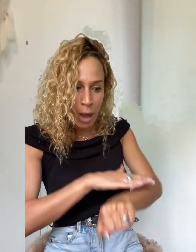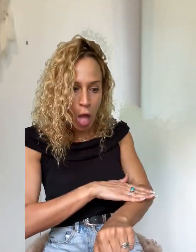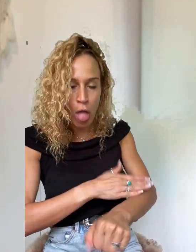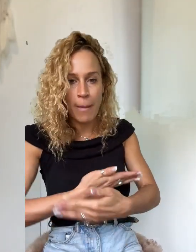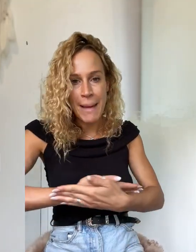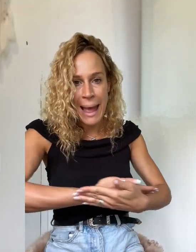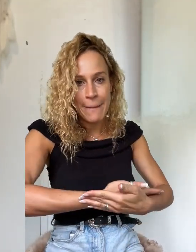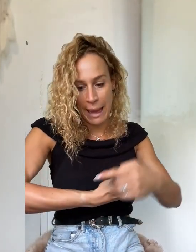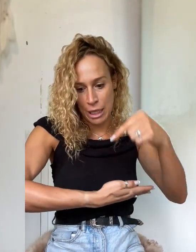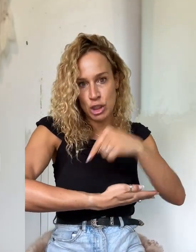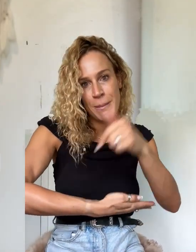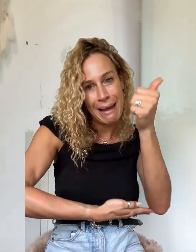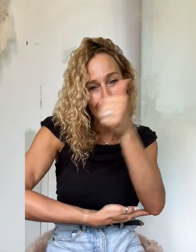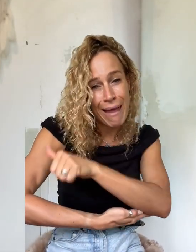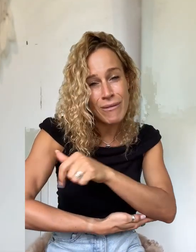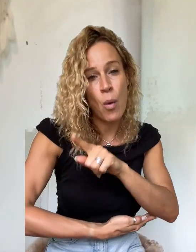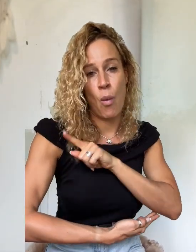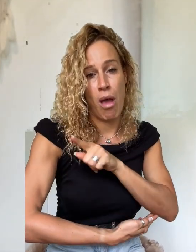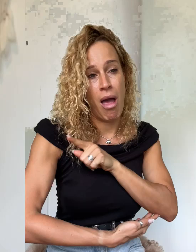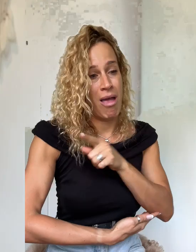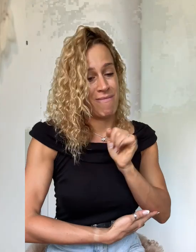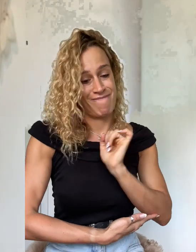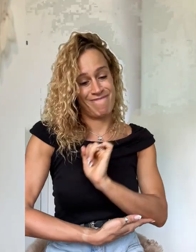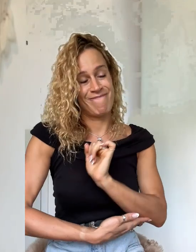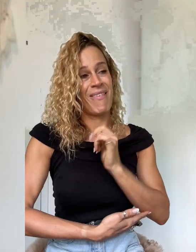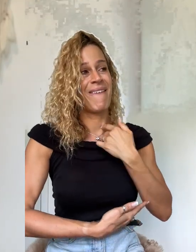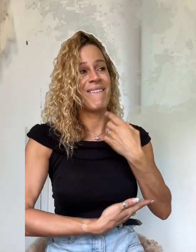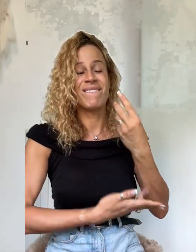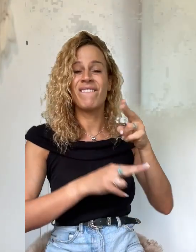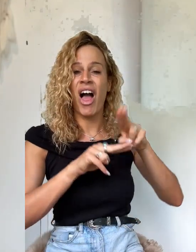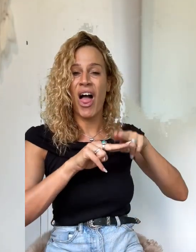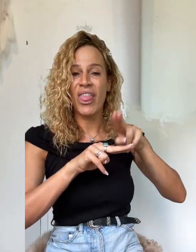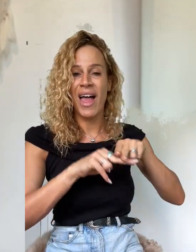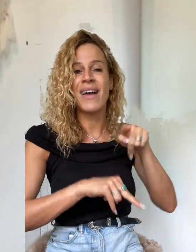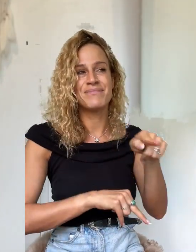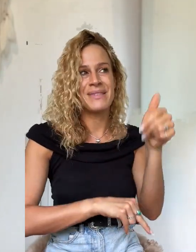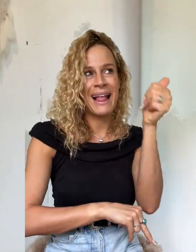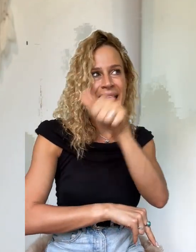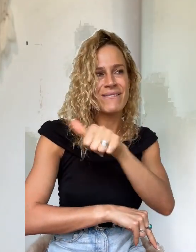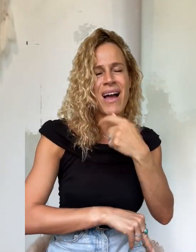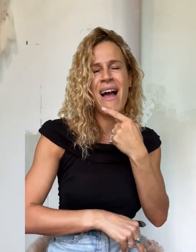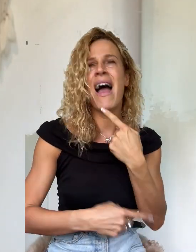who I knew was going to be extremely academic because her father is extremely